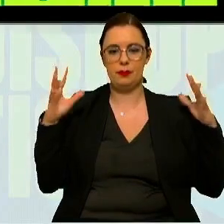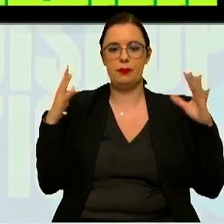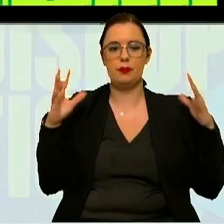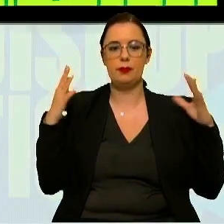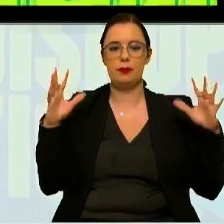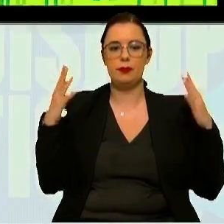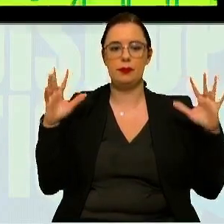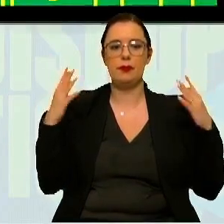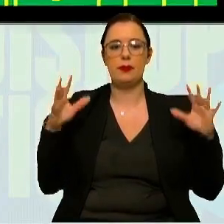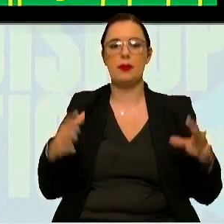thank you